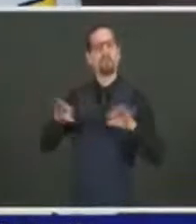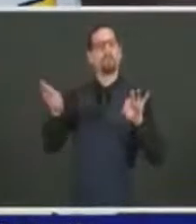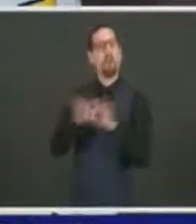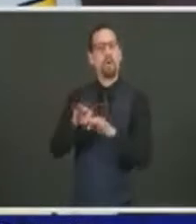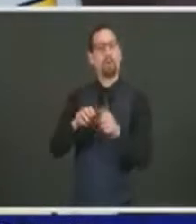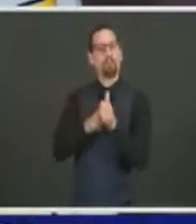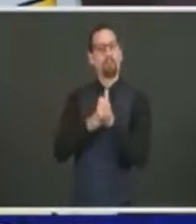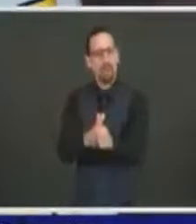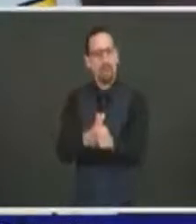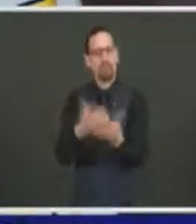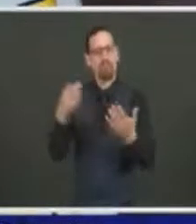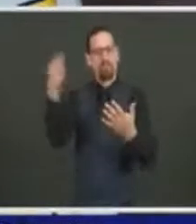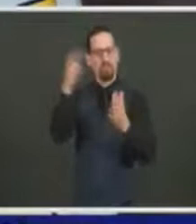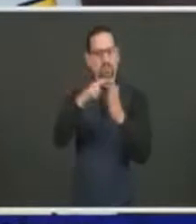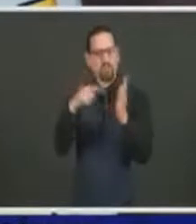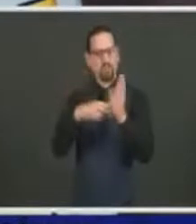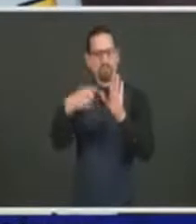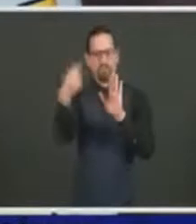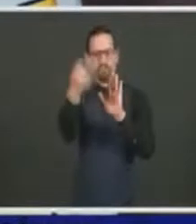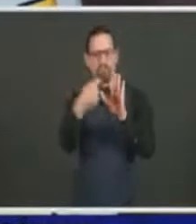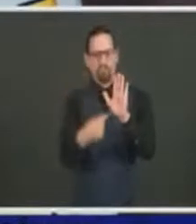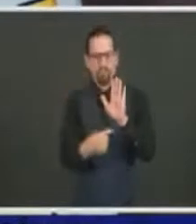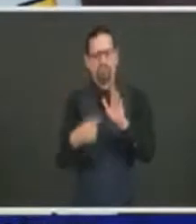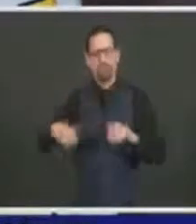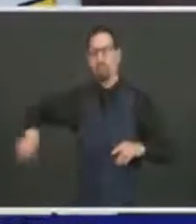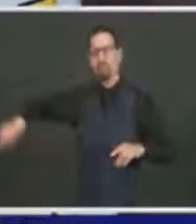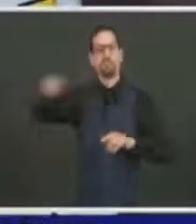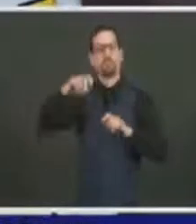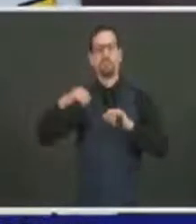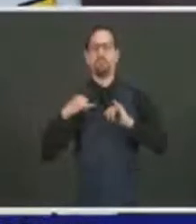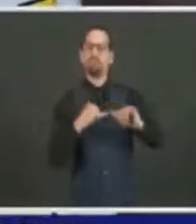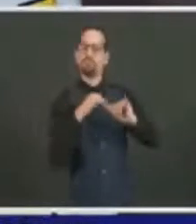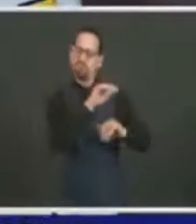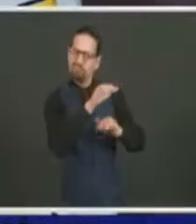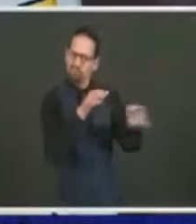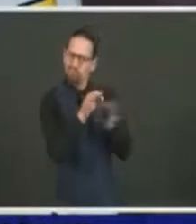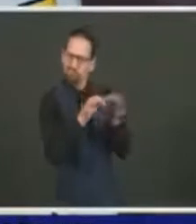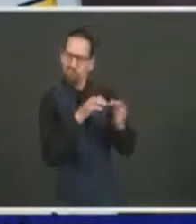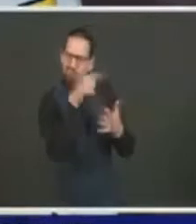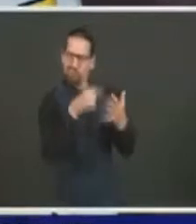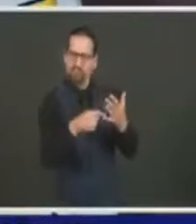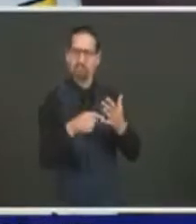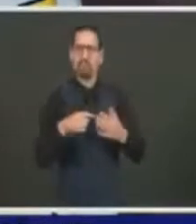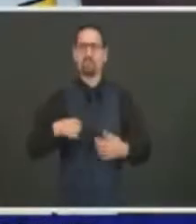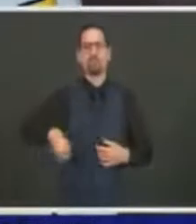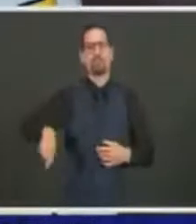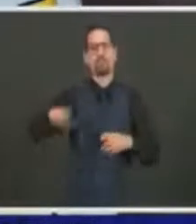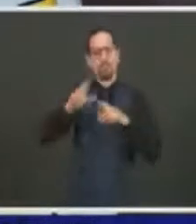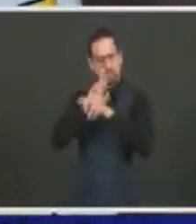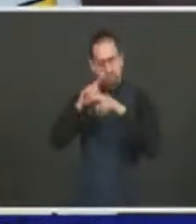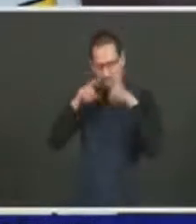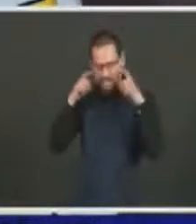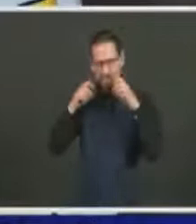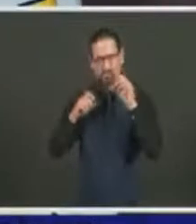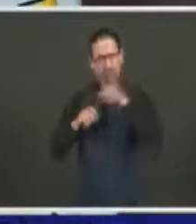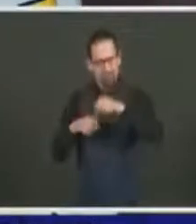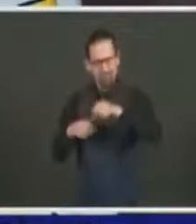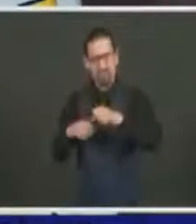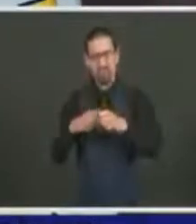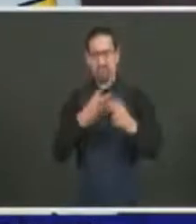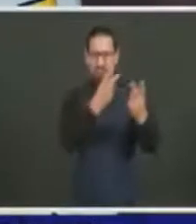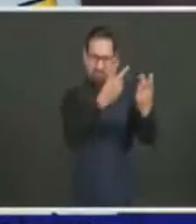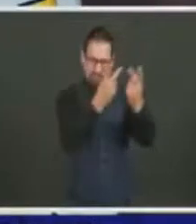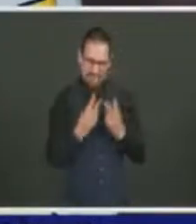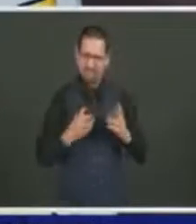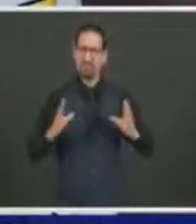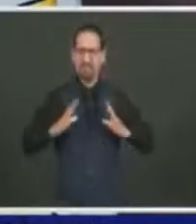Somebody asked me the other day, Governor, if I come to your state and have dinner, do I have to wear a mask? Absolutely, 100%. You want to come to our state, follow our